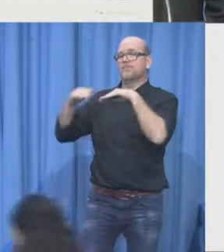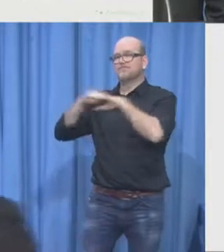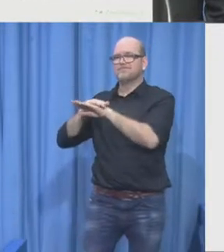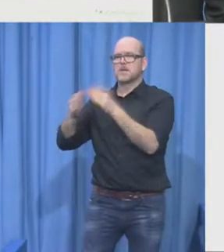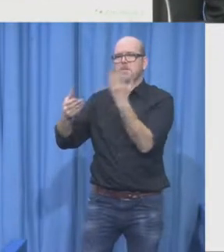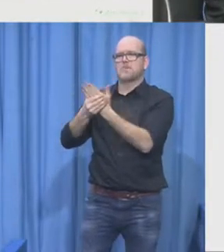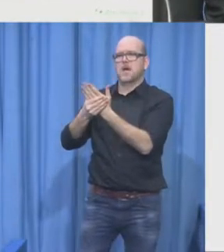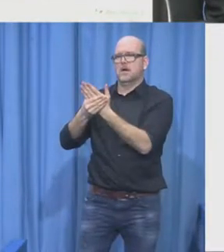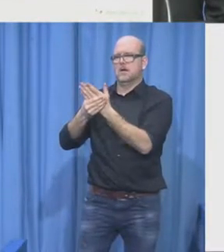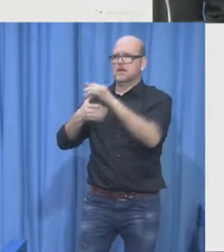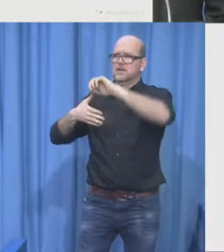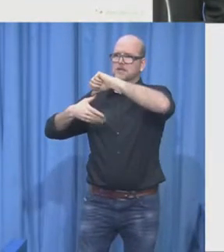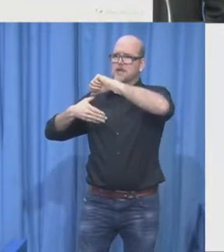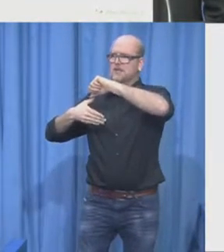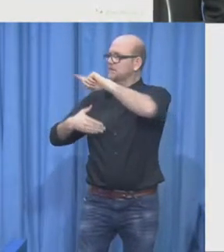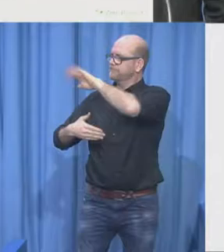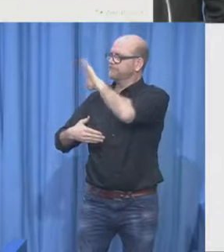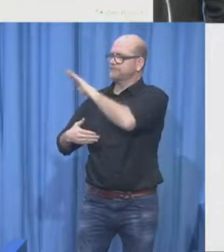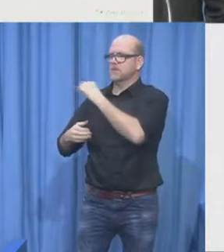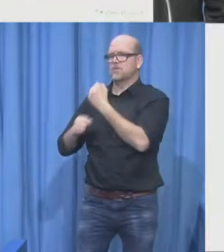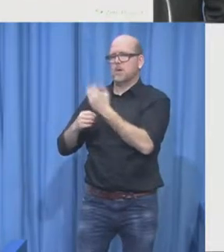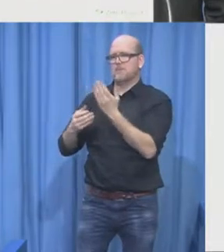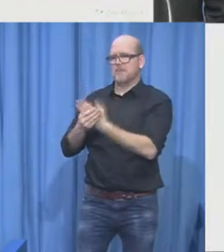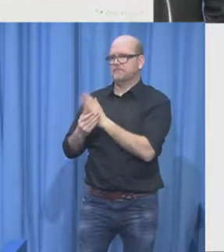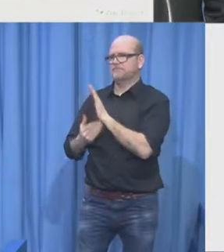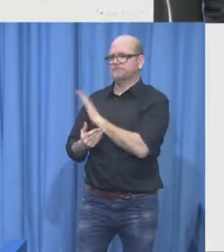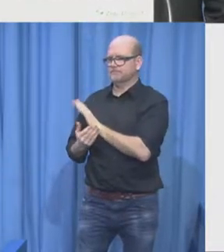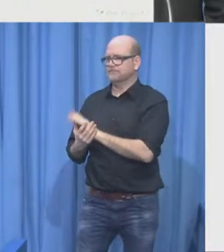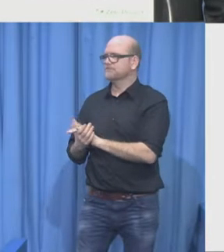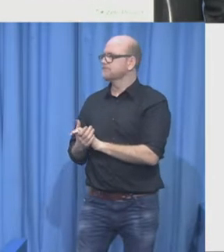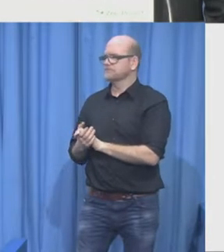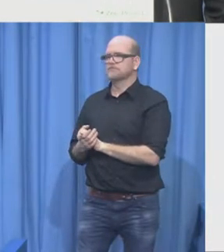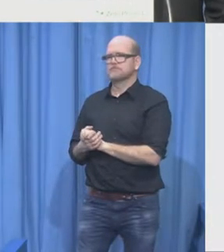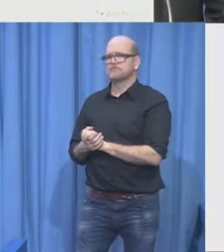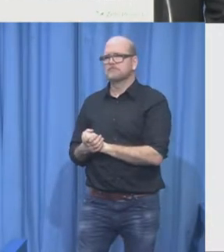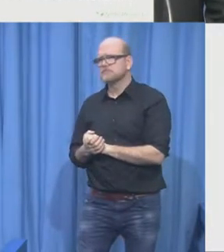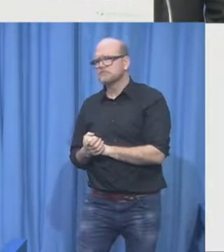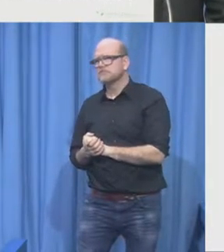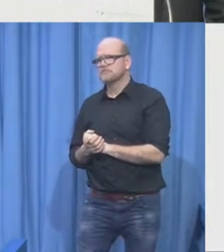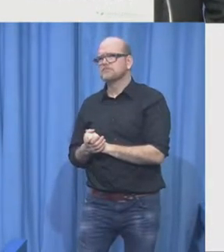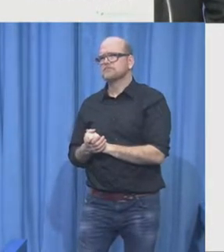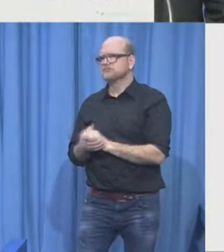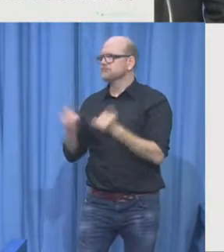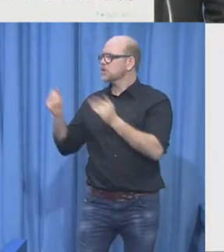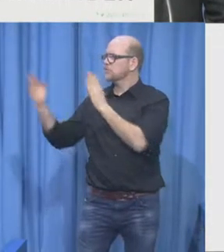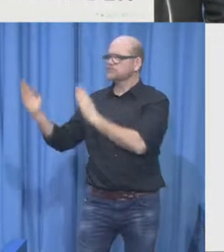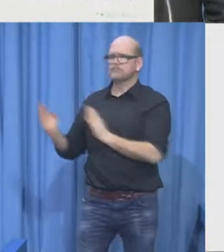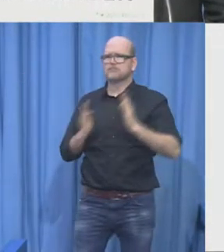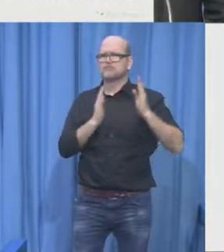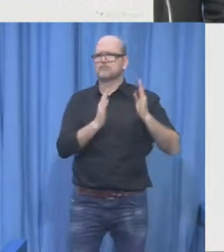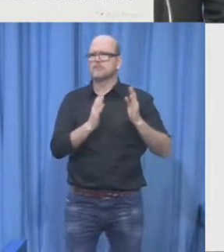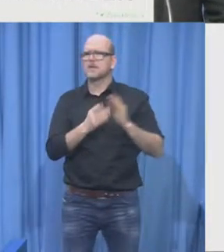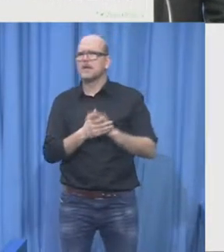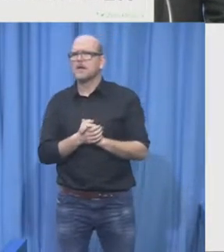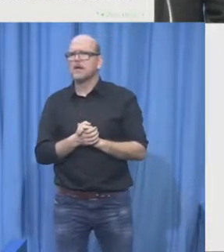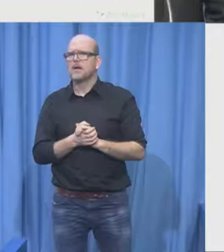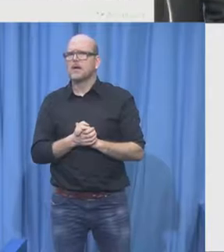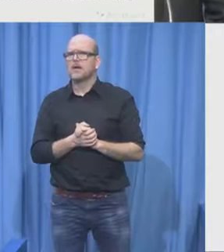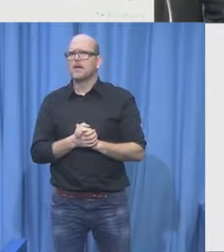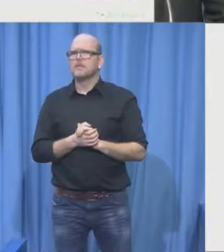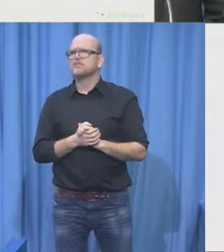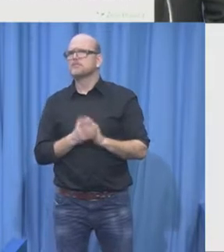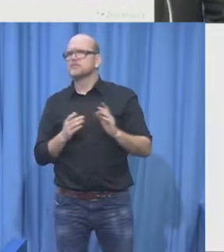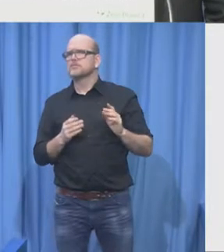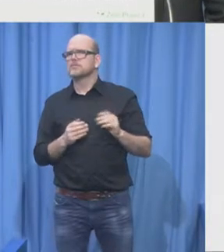So I'm going to stop here. I'm going to hand over to Frank and Thorkil, who have arranged between themselves